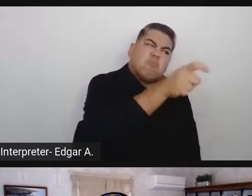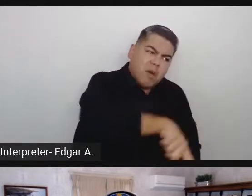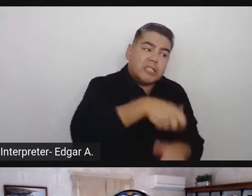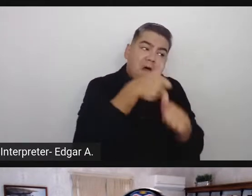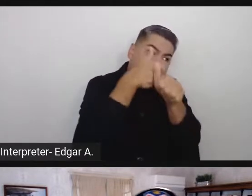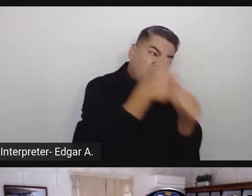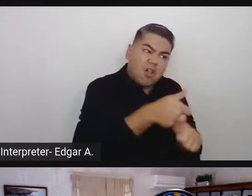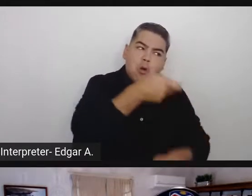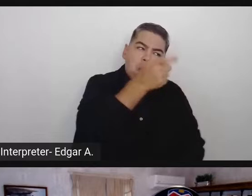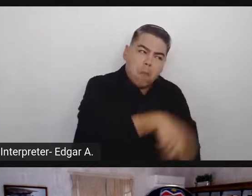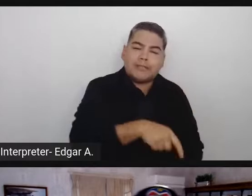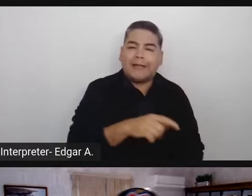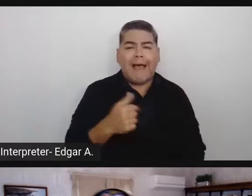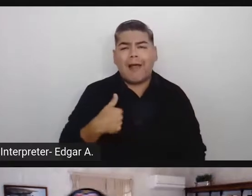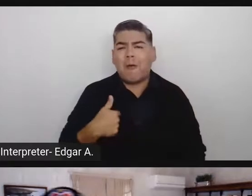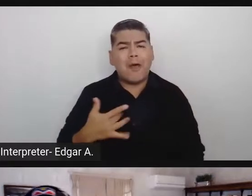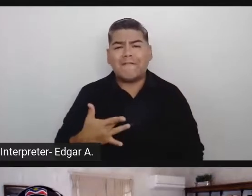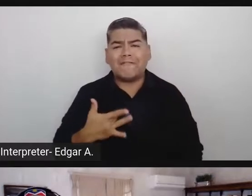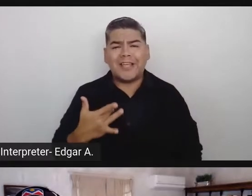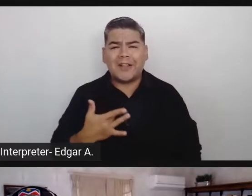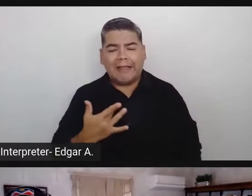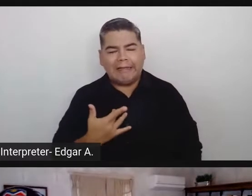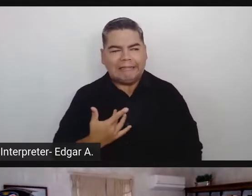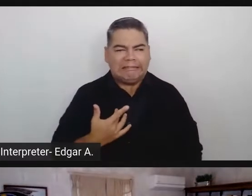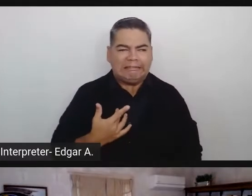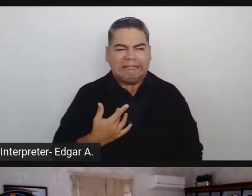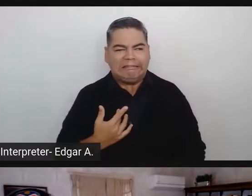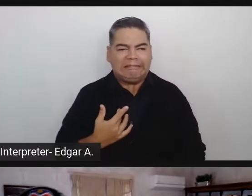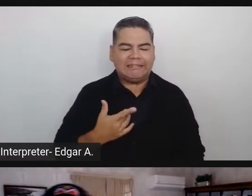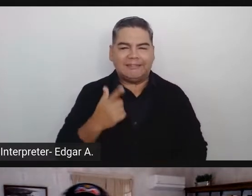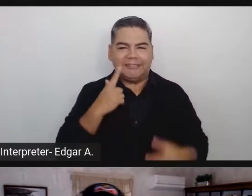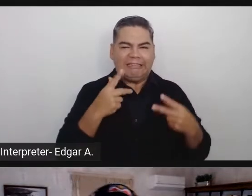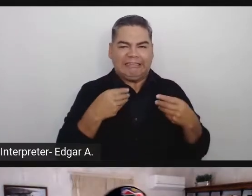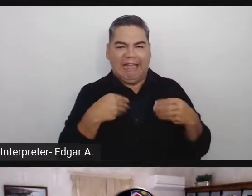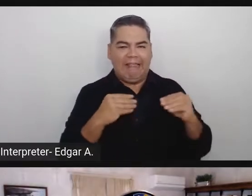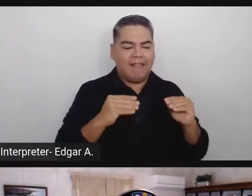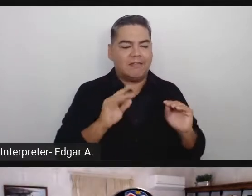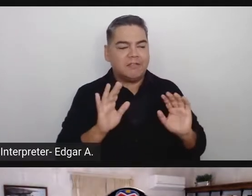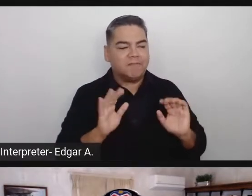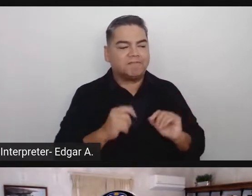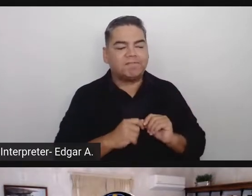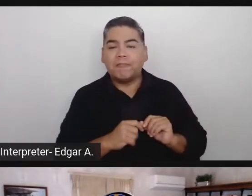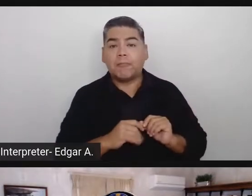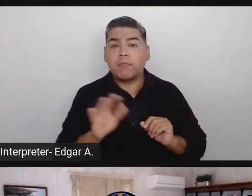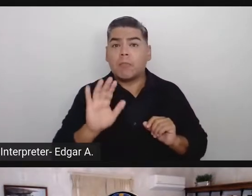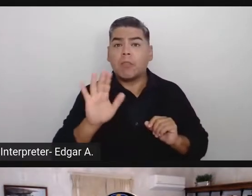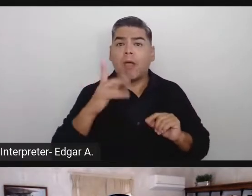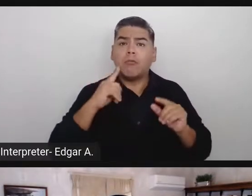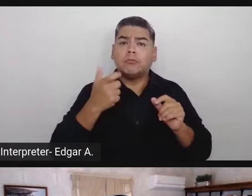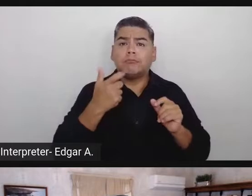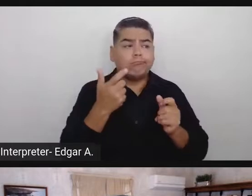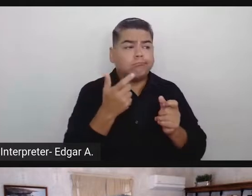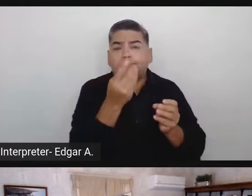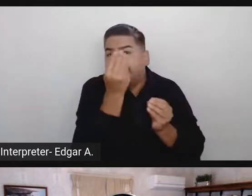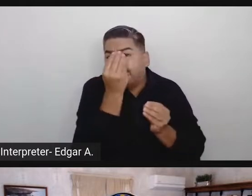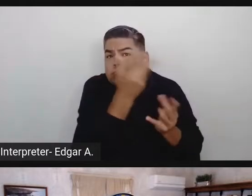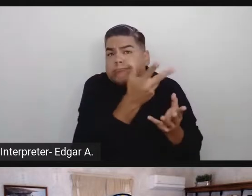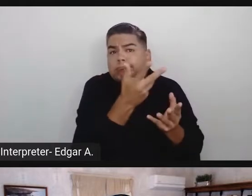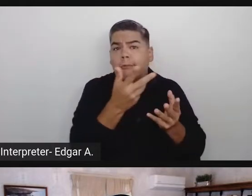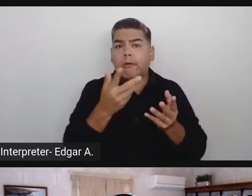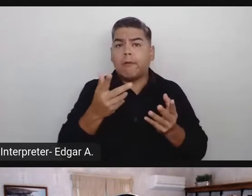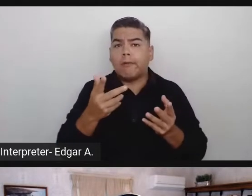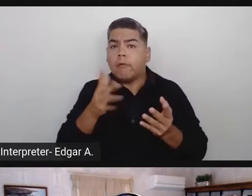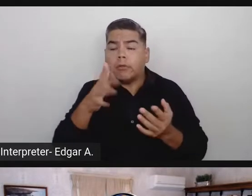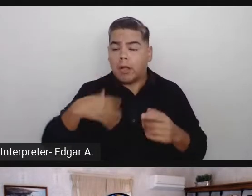don't want to feel like a sleazy salesperson, right? So I don't approach it that way. I just bring it up kind of nested in with the other